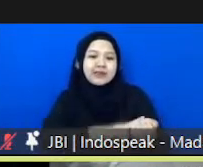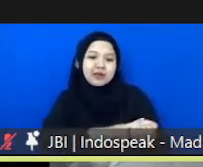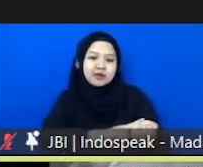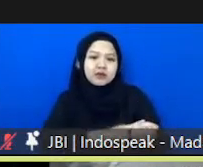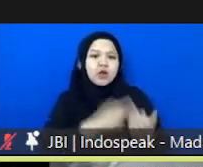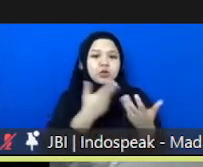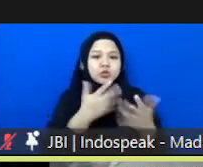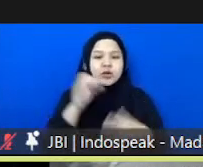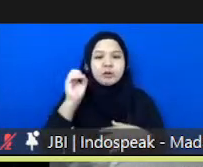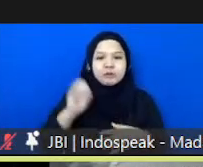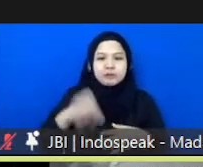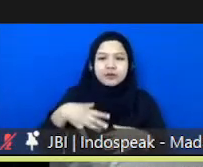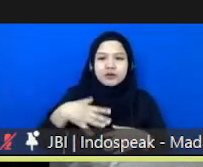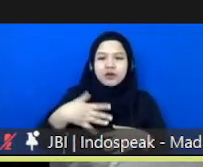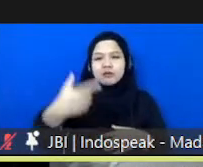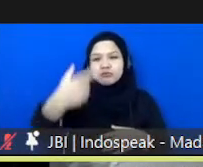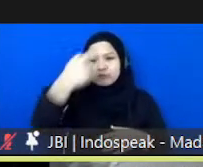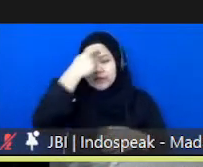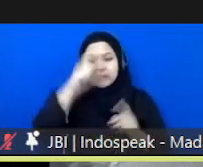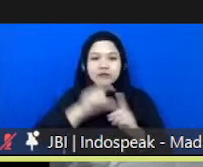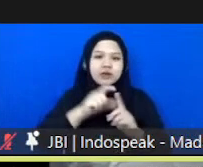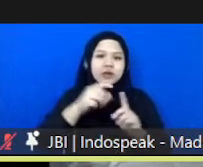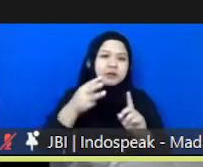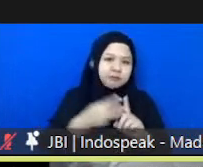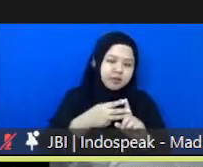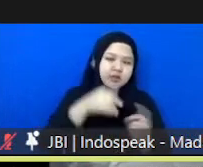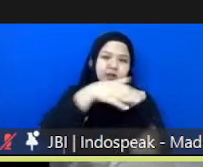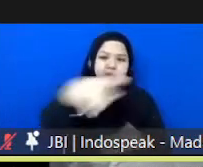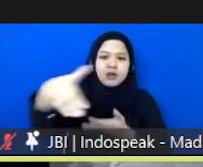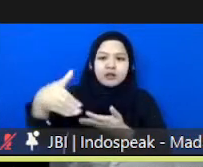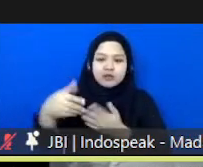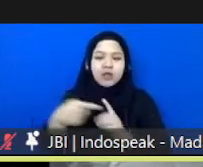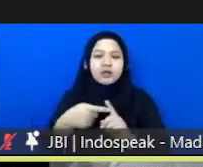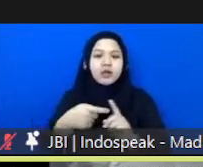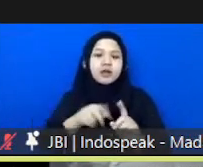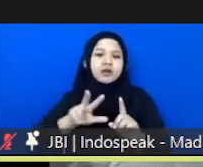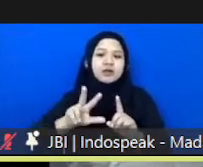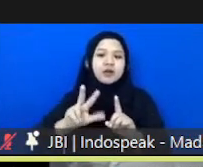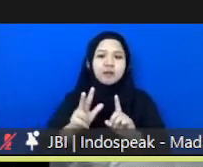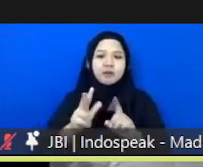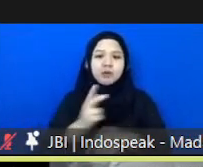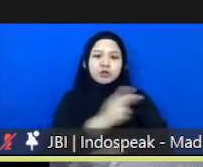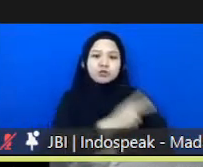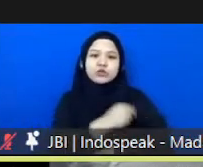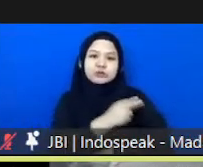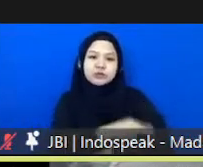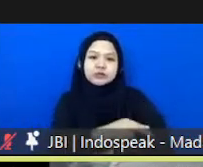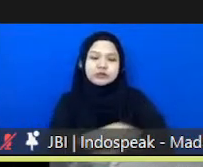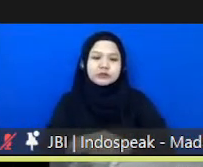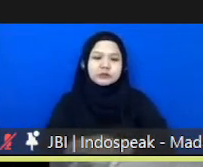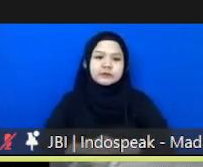about 8,000 of whom met the eligible criteria. At